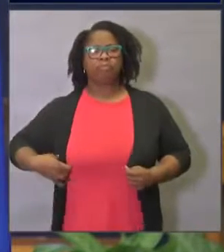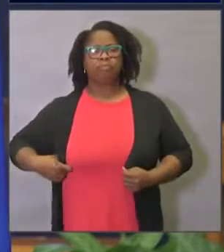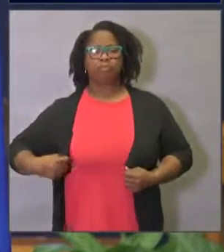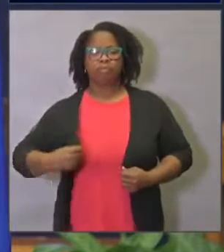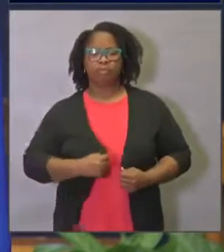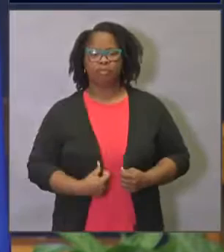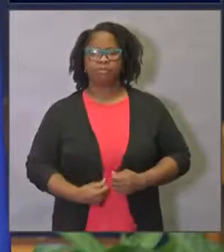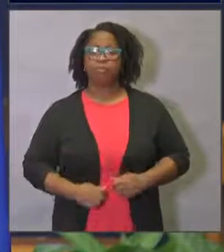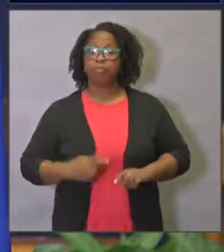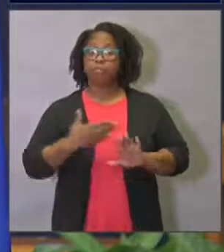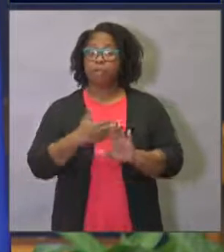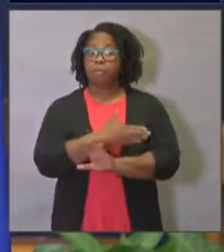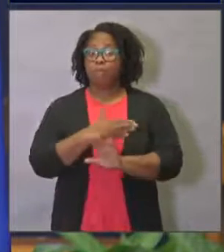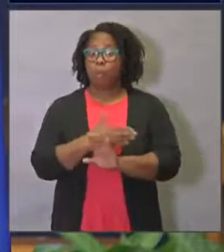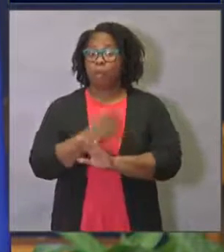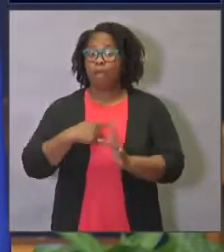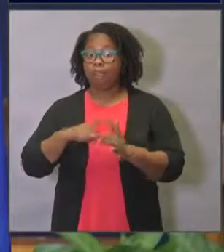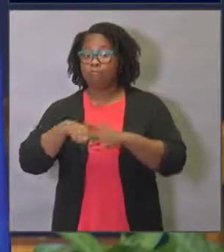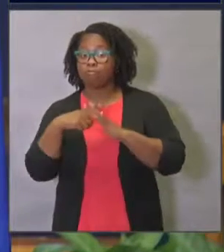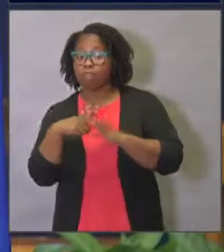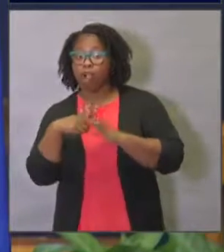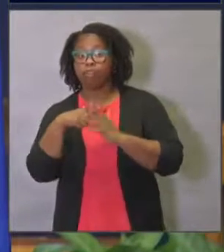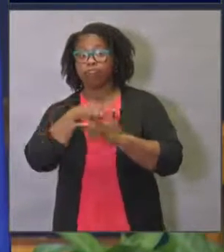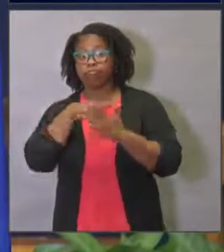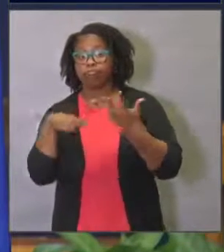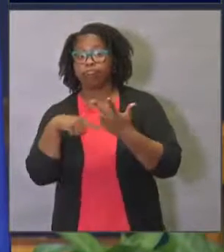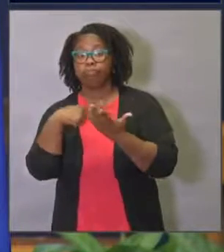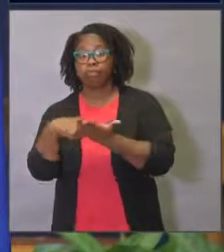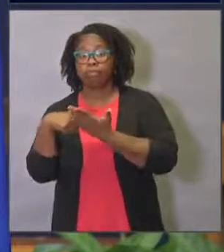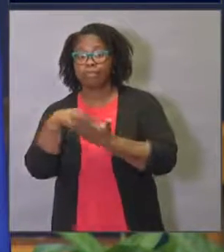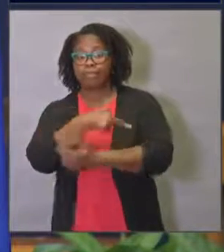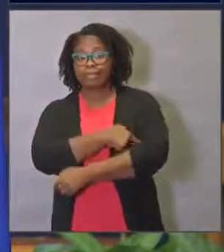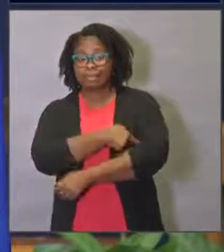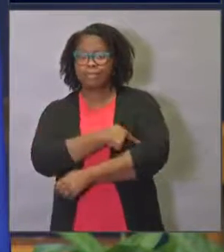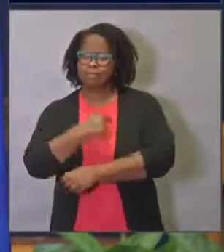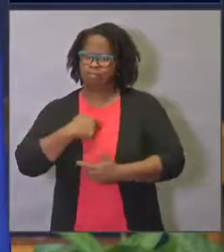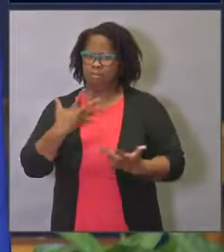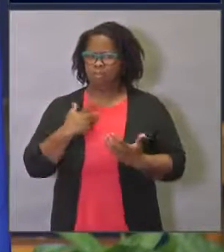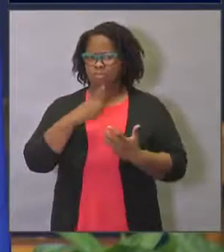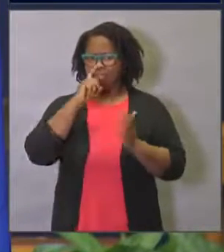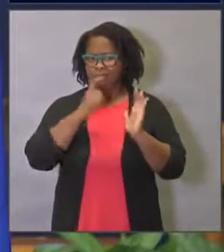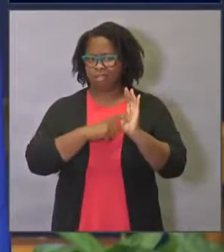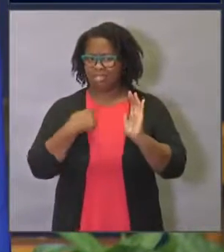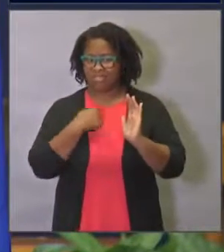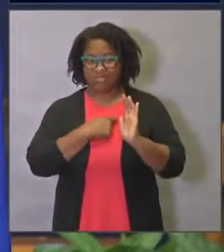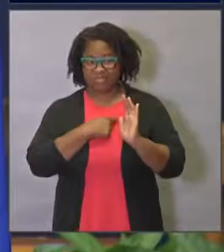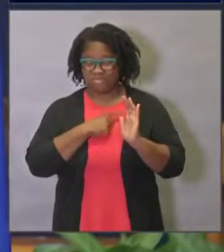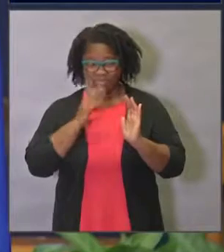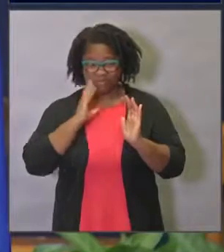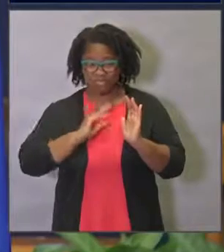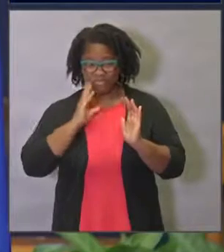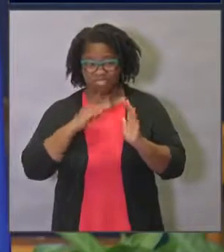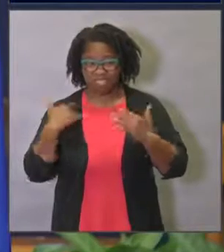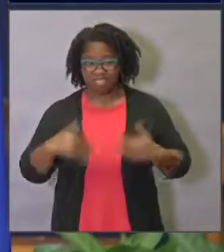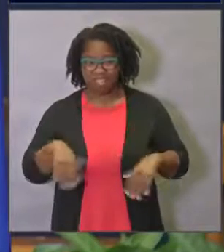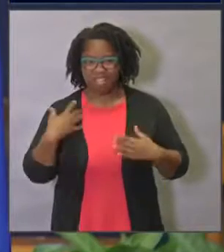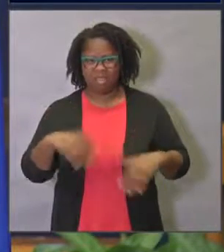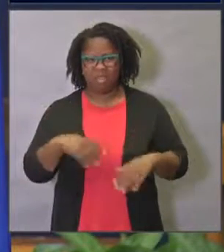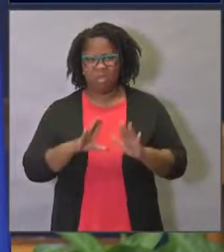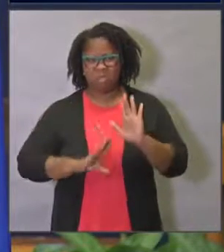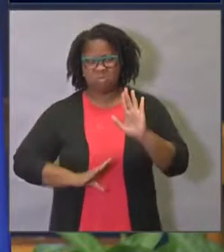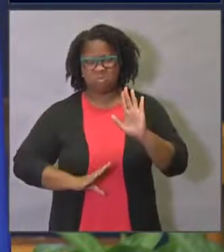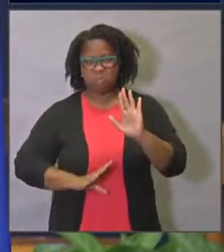provide these updates and discuss vaccines, I want to acknowledge that we're experiencing an explosive and very deadly